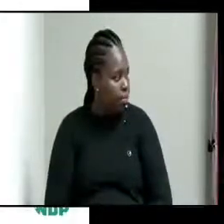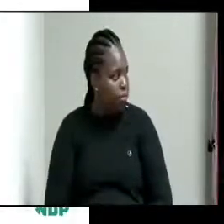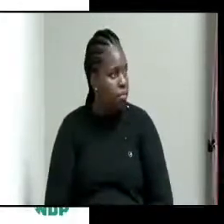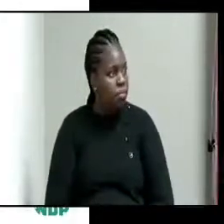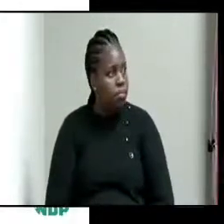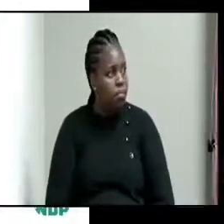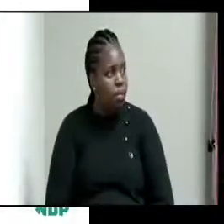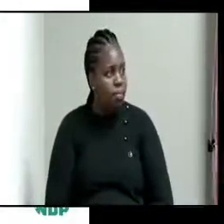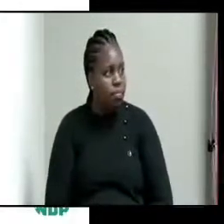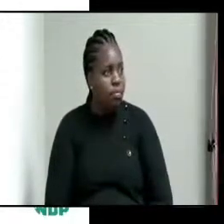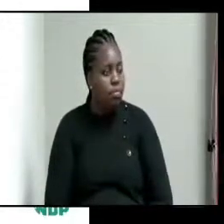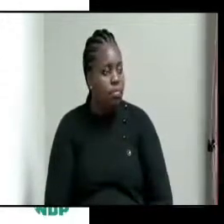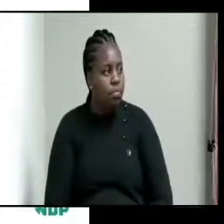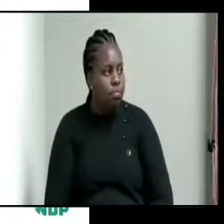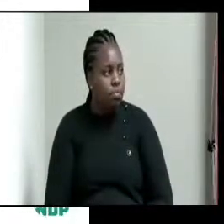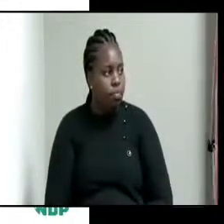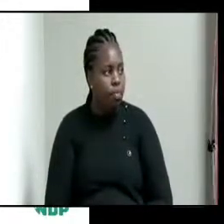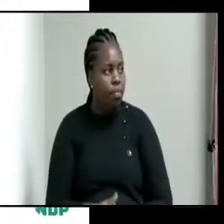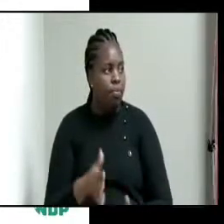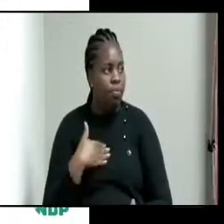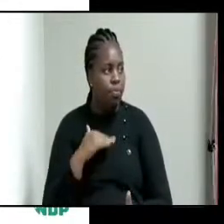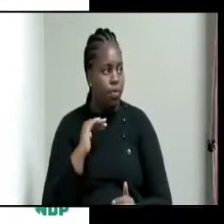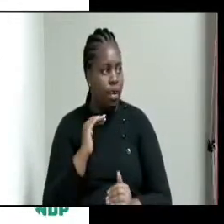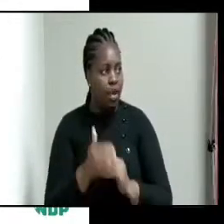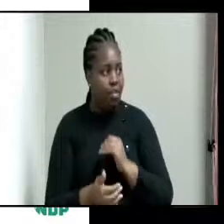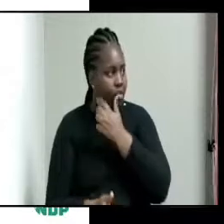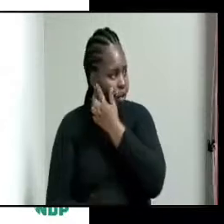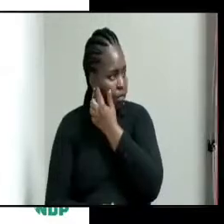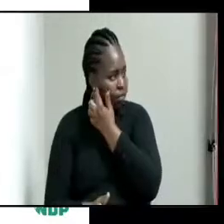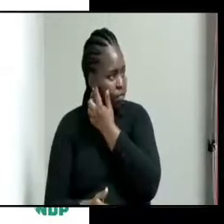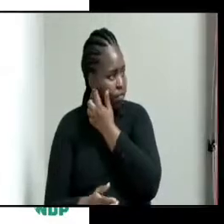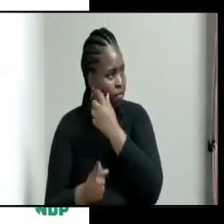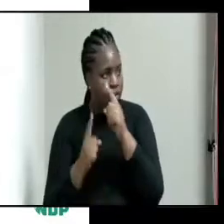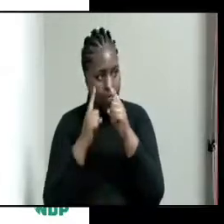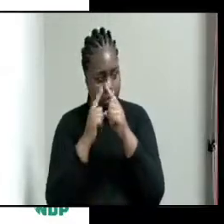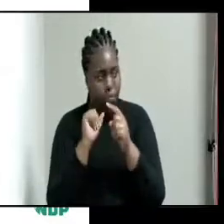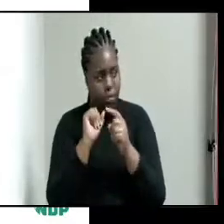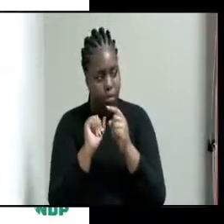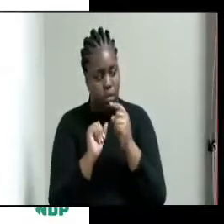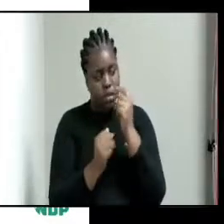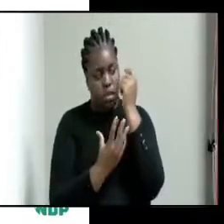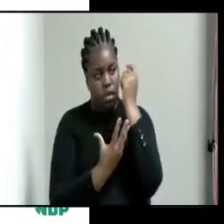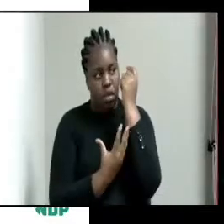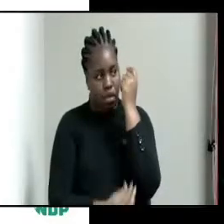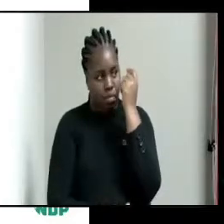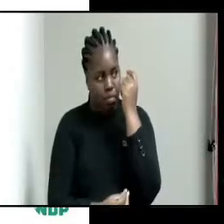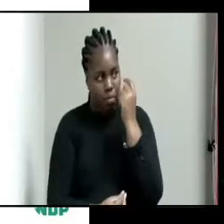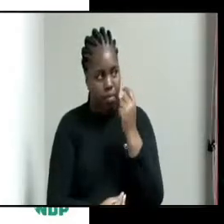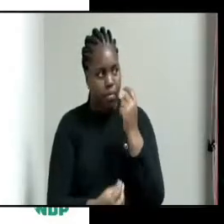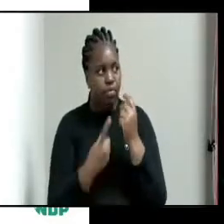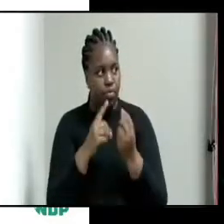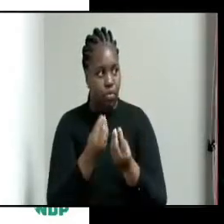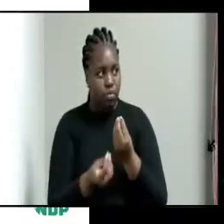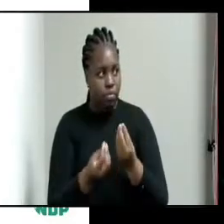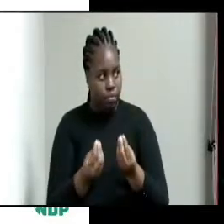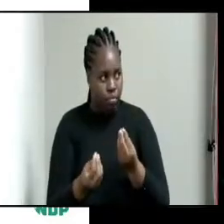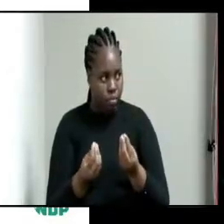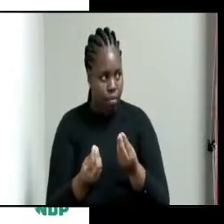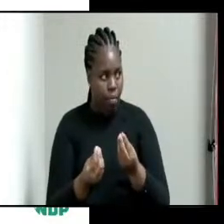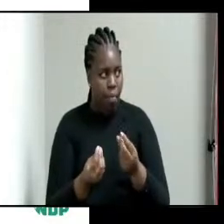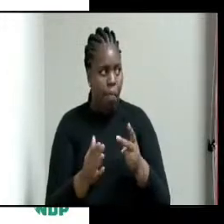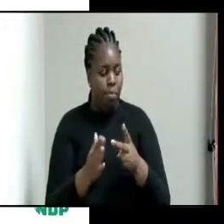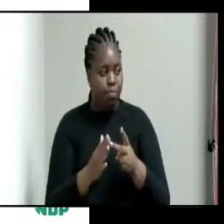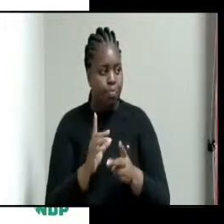Okay, I'm going to cover in the presentation the purpose of the report itself on child poverty in South Africa,